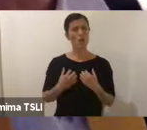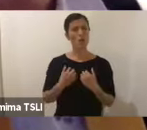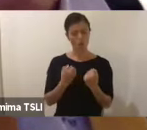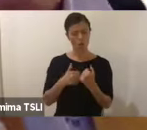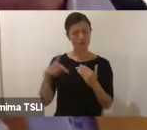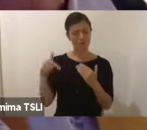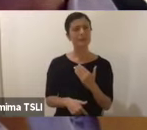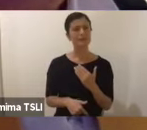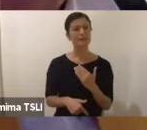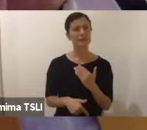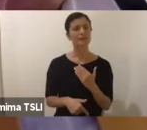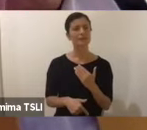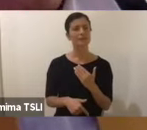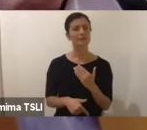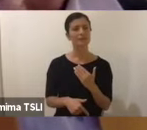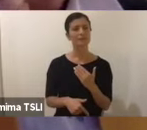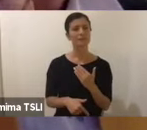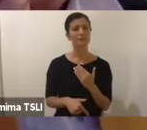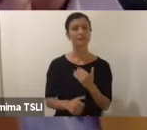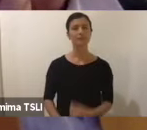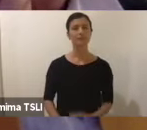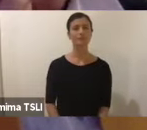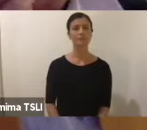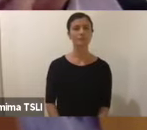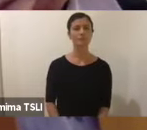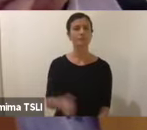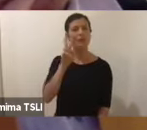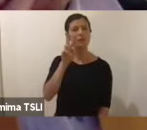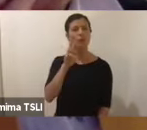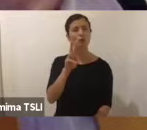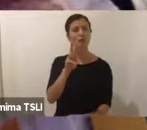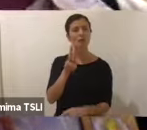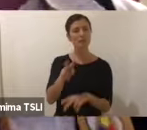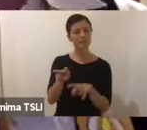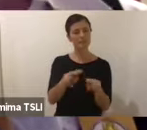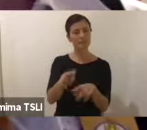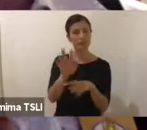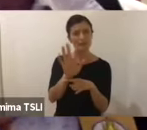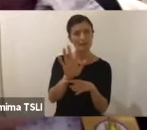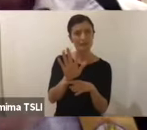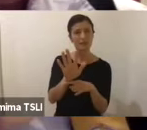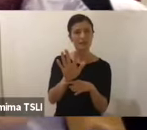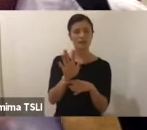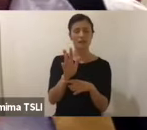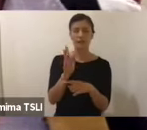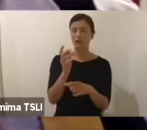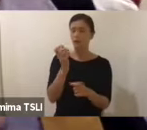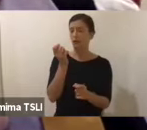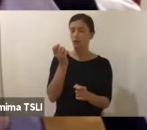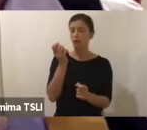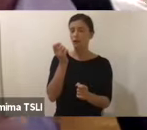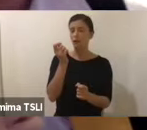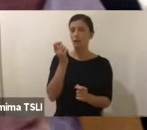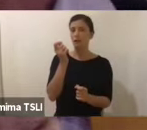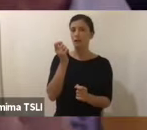watching um a little video of it and the idea that somebody was gasping for breath for eight and a half minutes